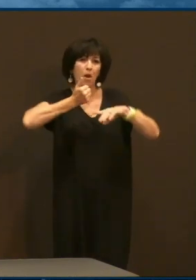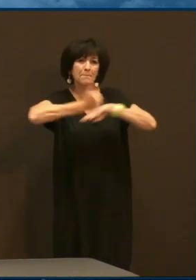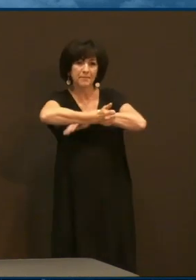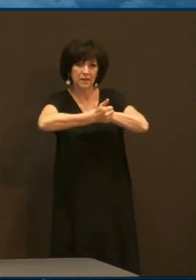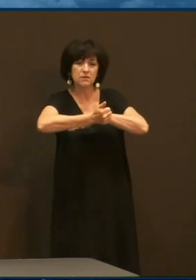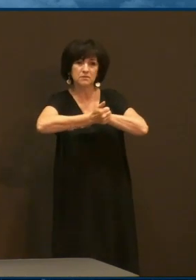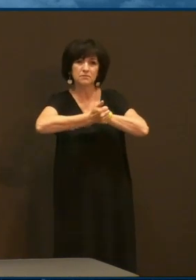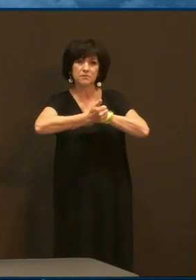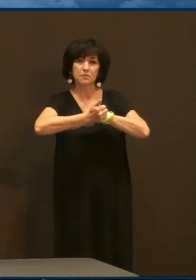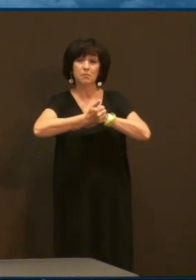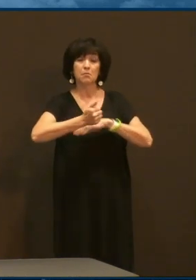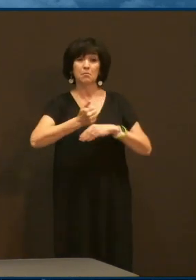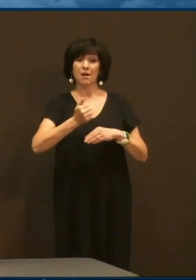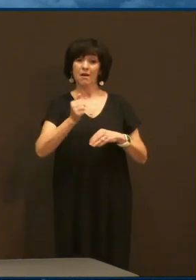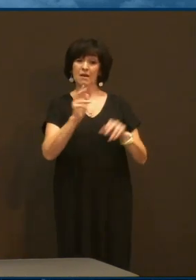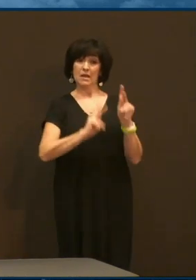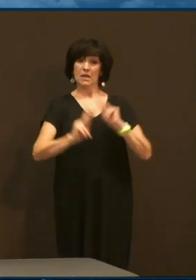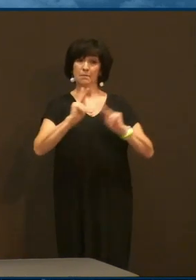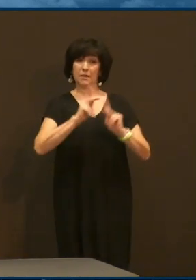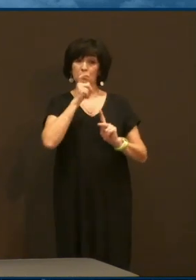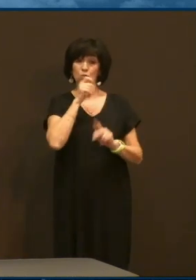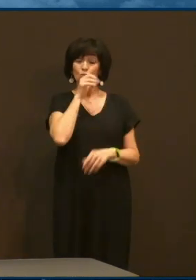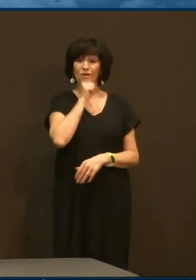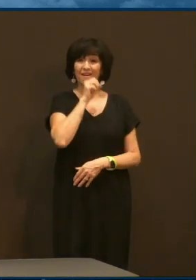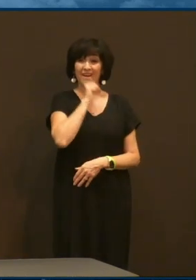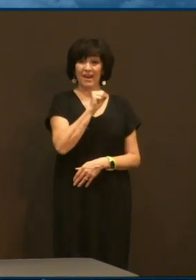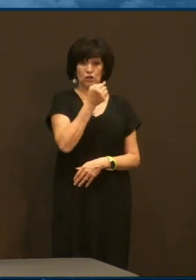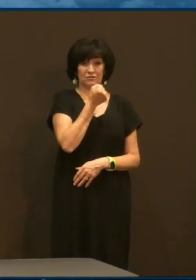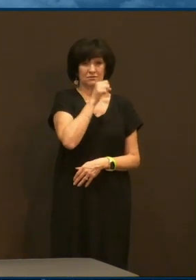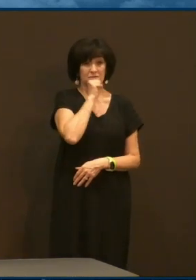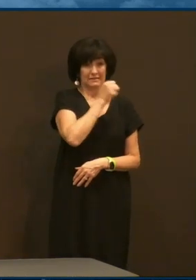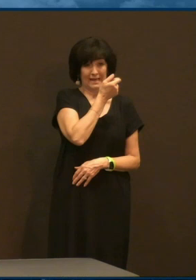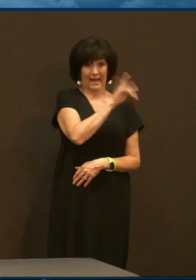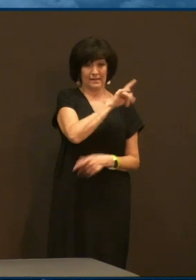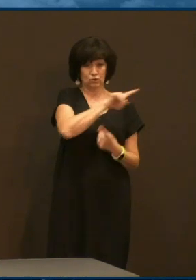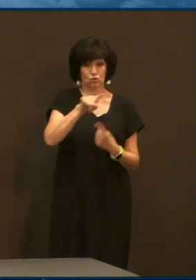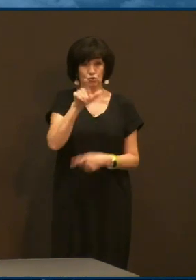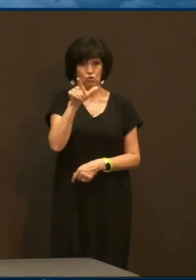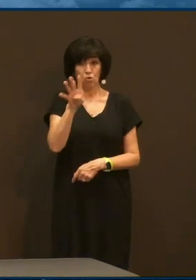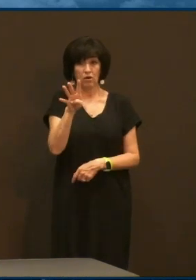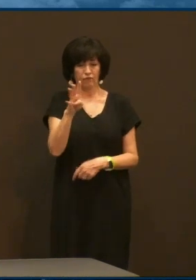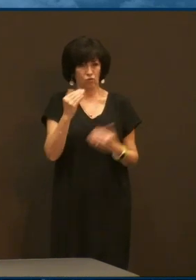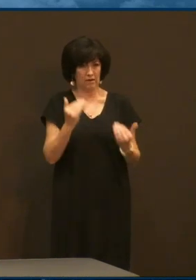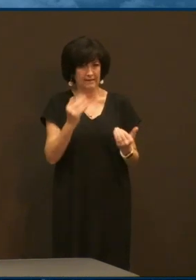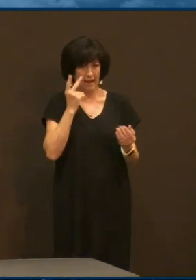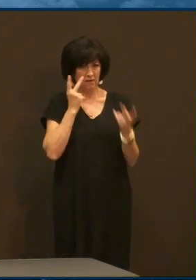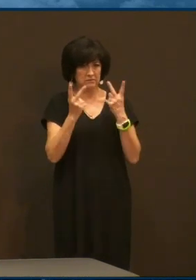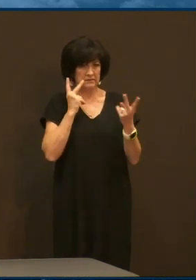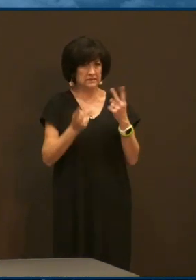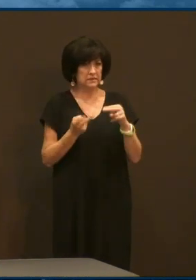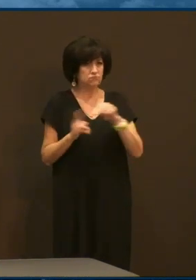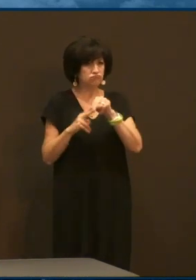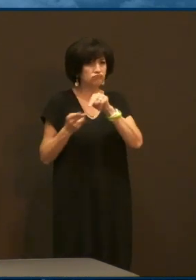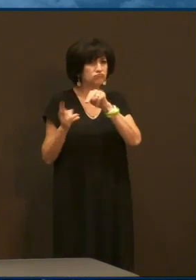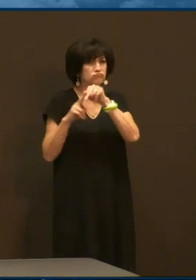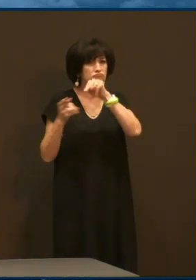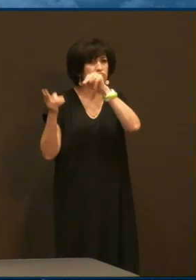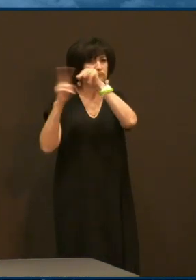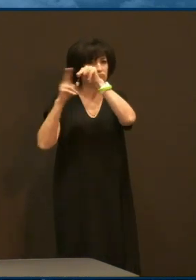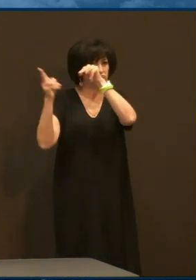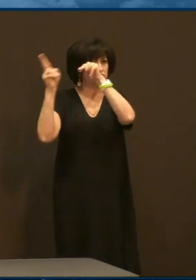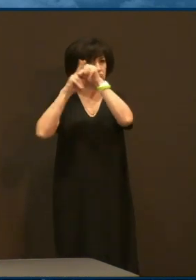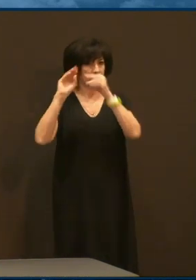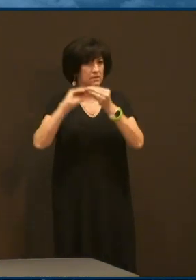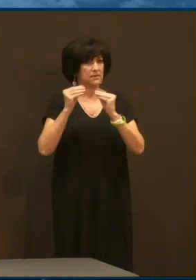individuals in the 18 to 34 year-old age group is where many of these cases in these other